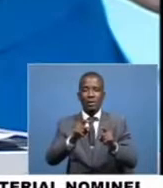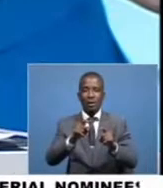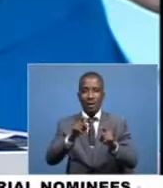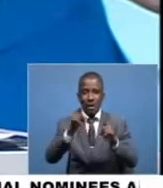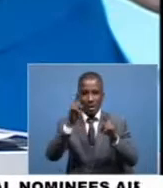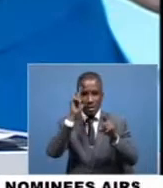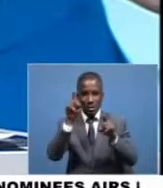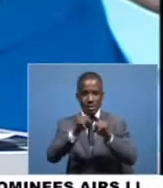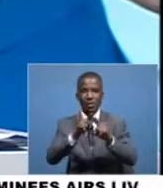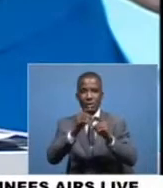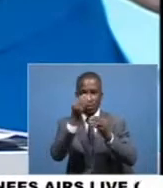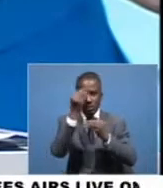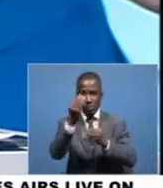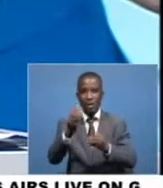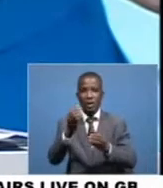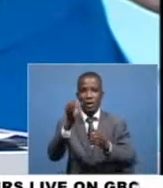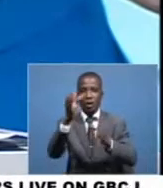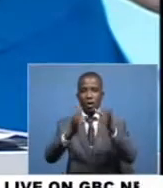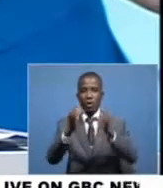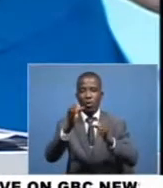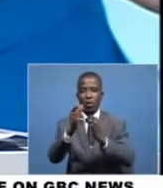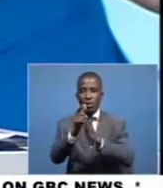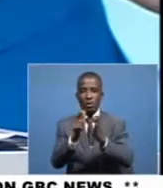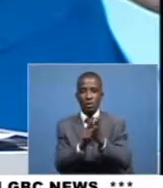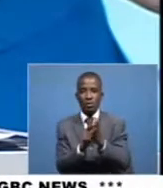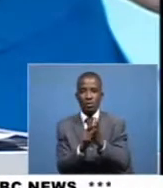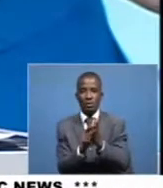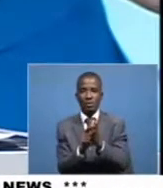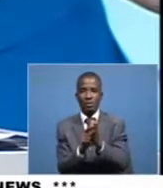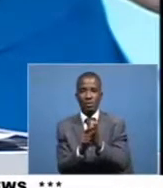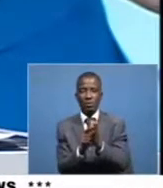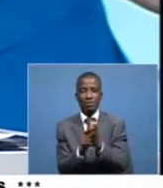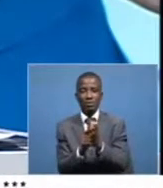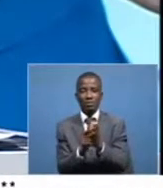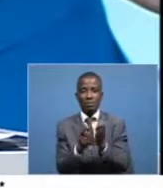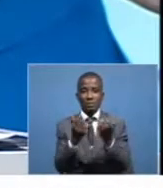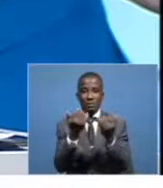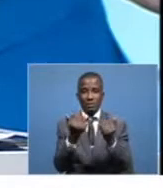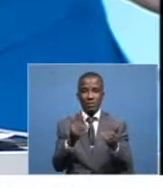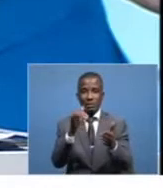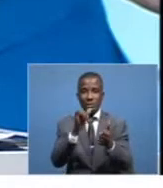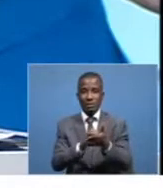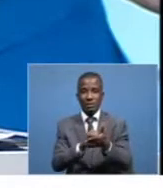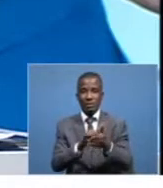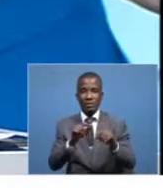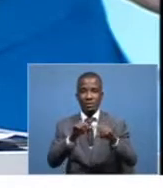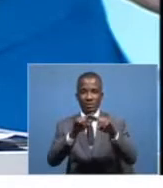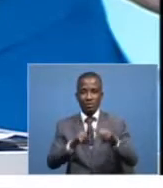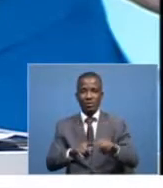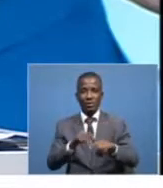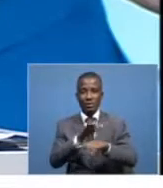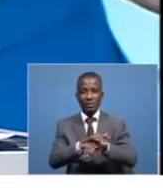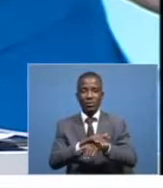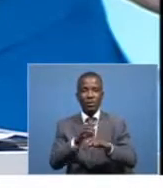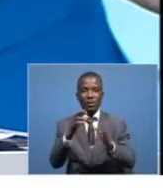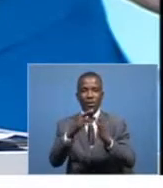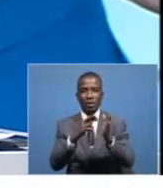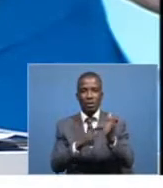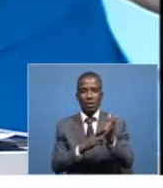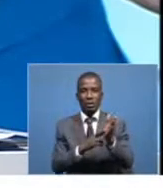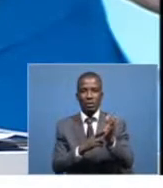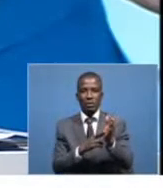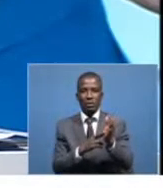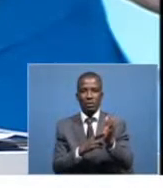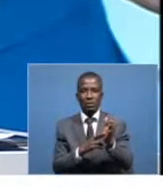Court's directions. The respondent, on the other hand, were of the opinion that on the basis of the rules, or the 38